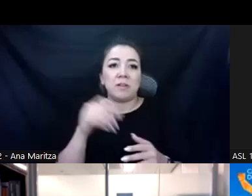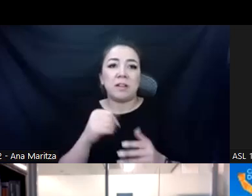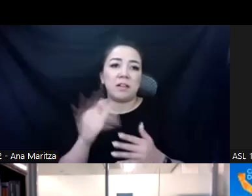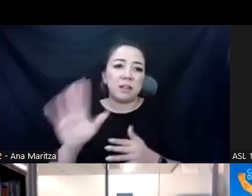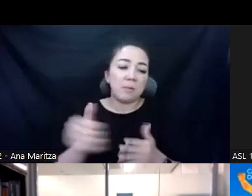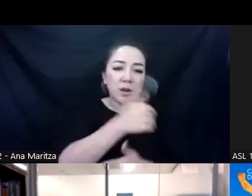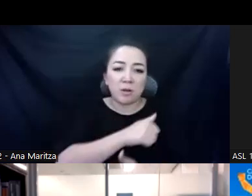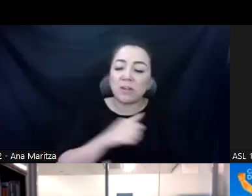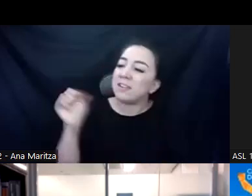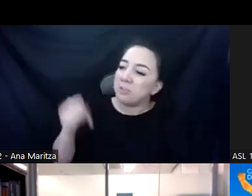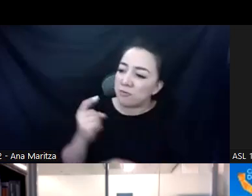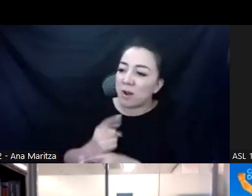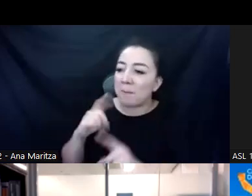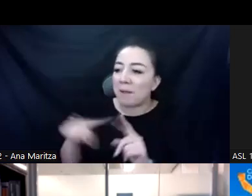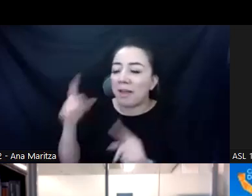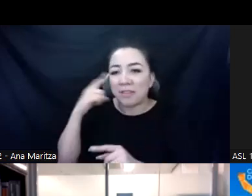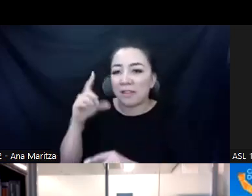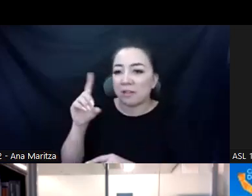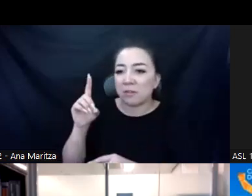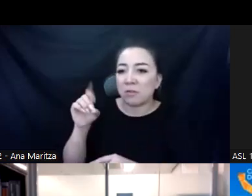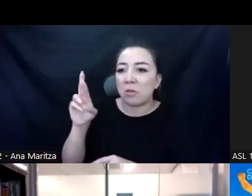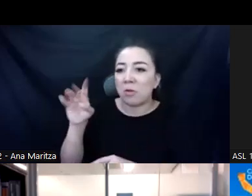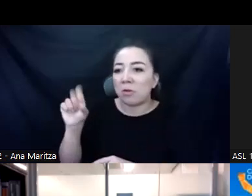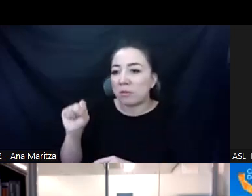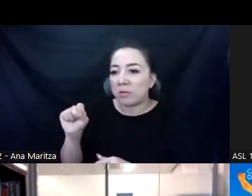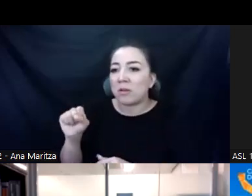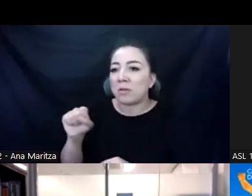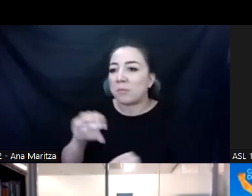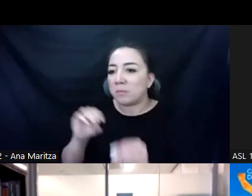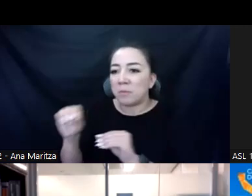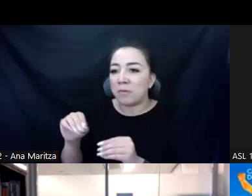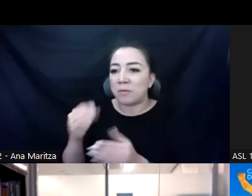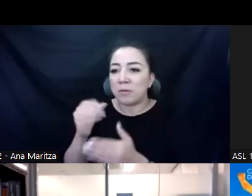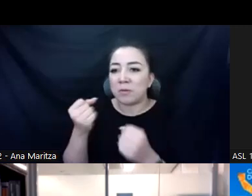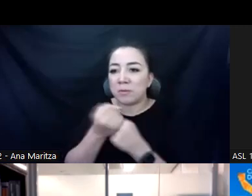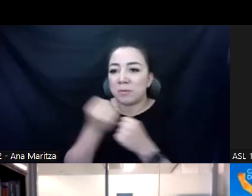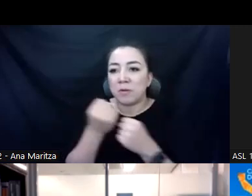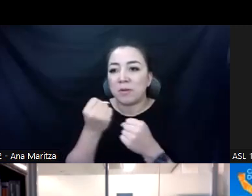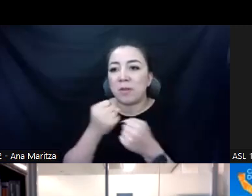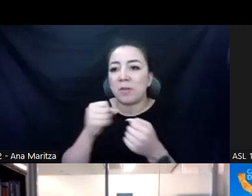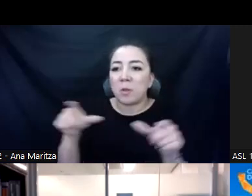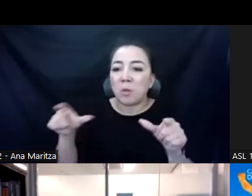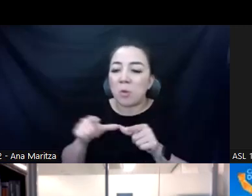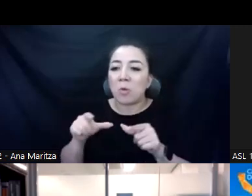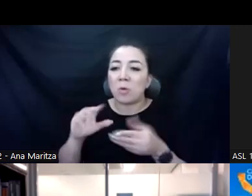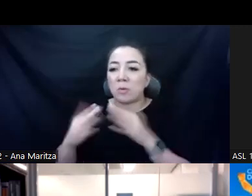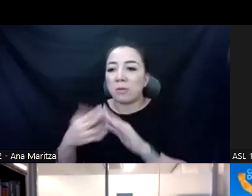think but Dolores has now moved to between these supporting the local community one.